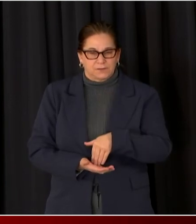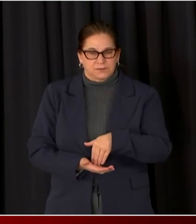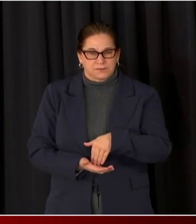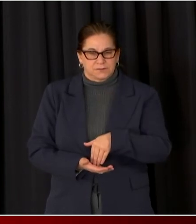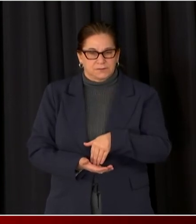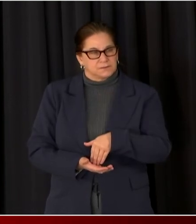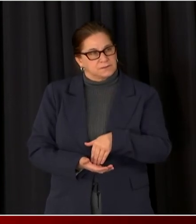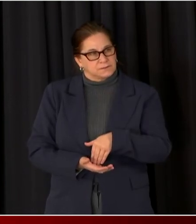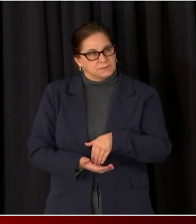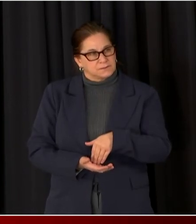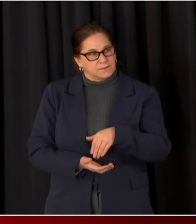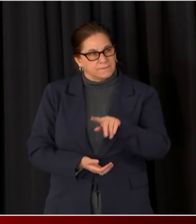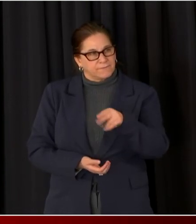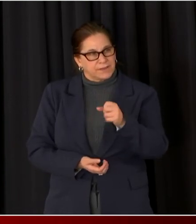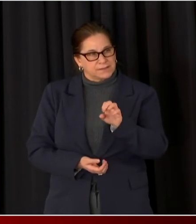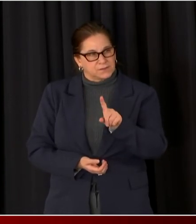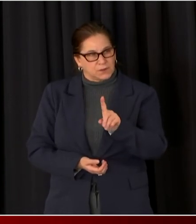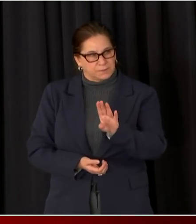initial allotment of